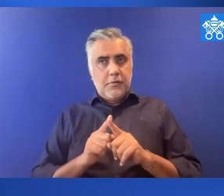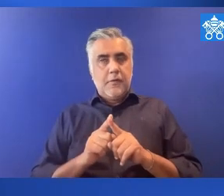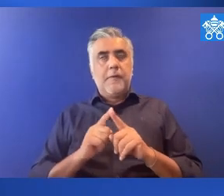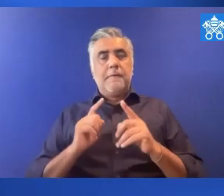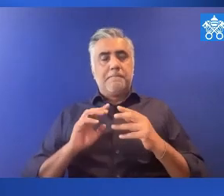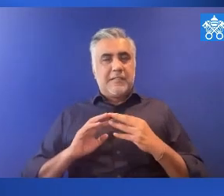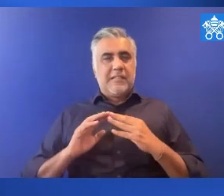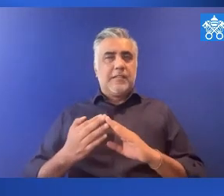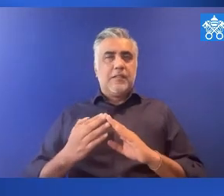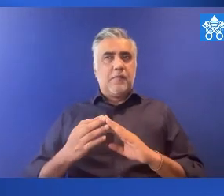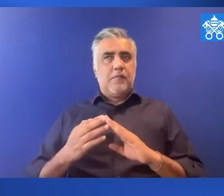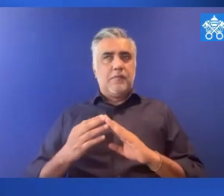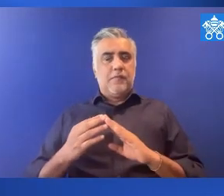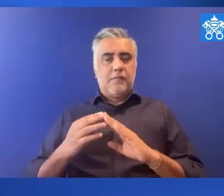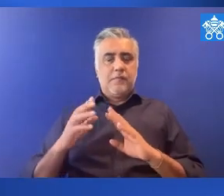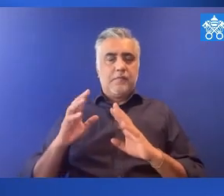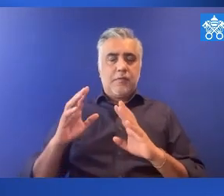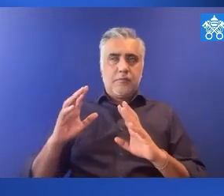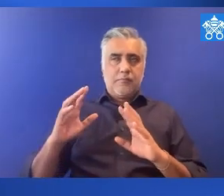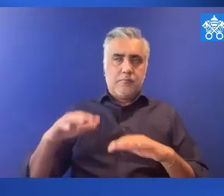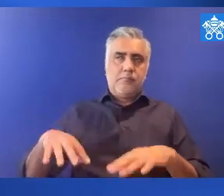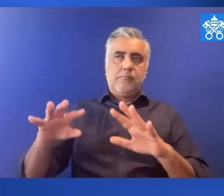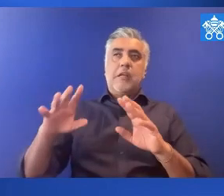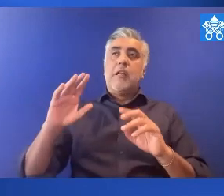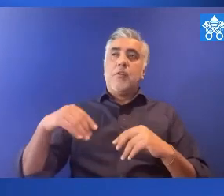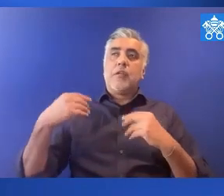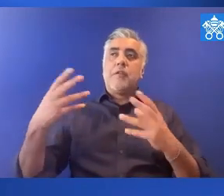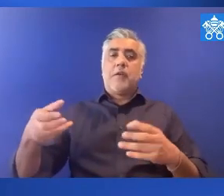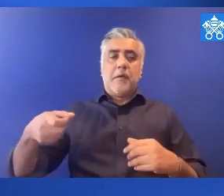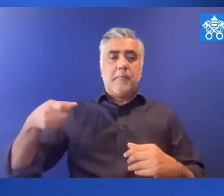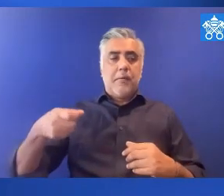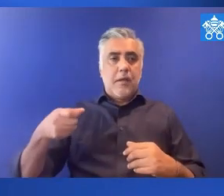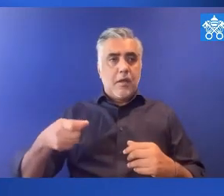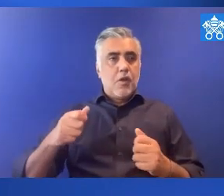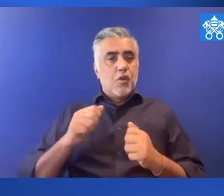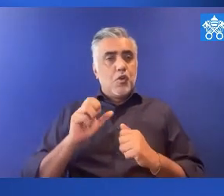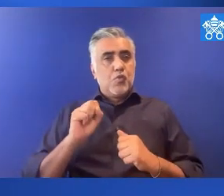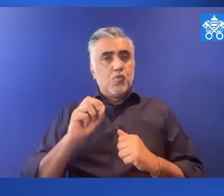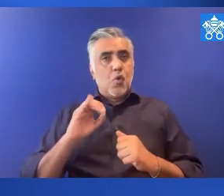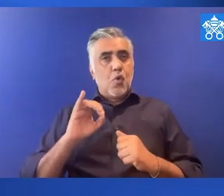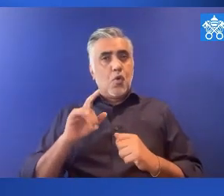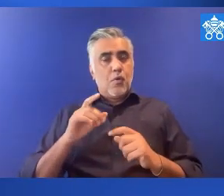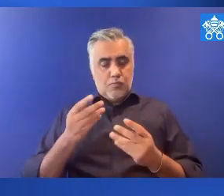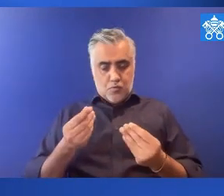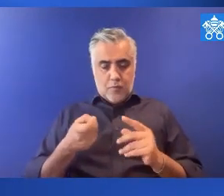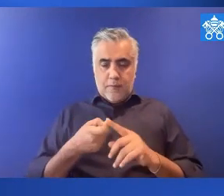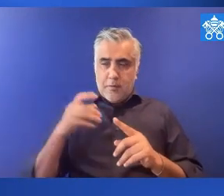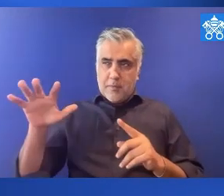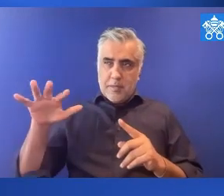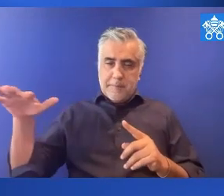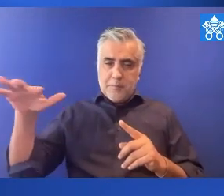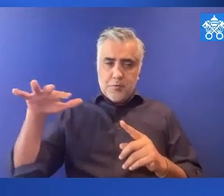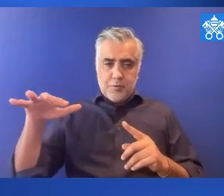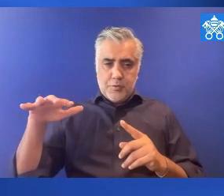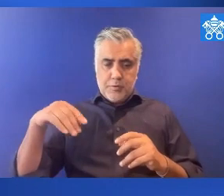also values that are enshrined in the statutes of the city of Asti. The Pope was given a small bag containing the